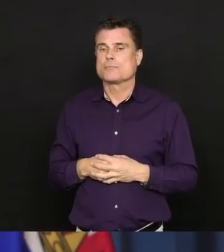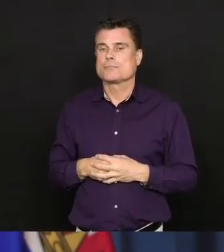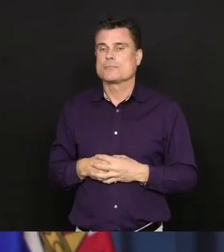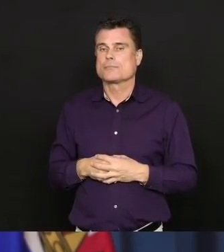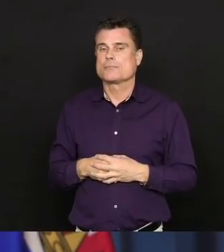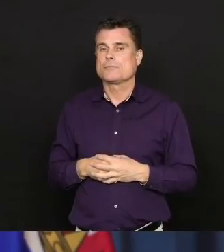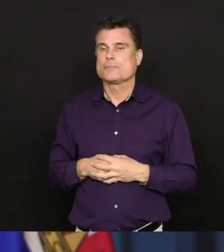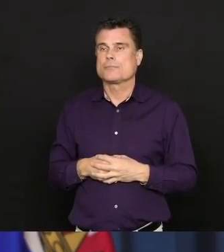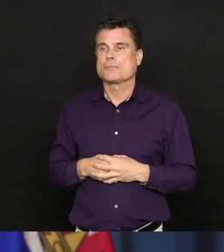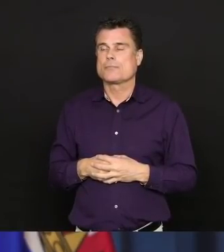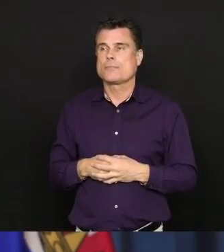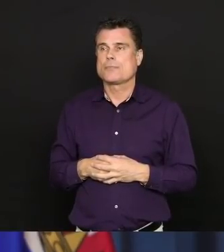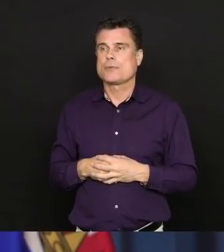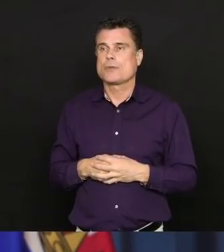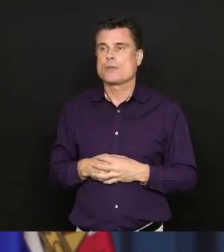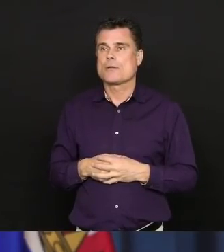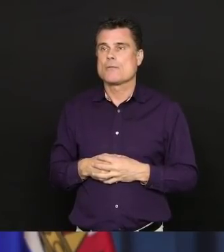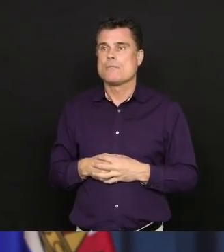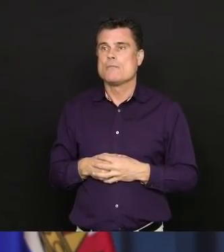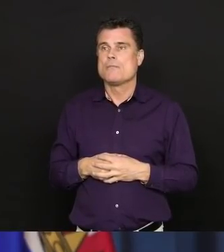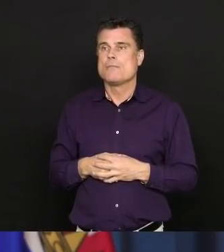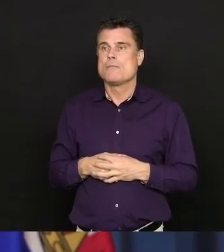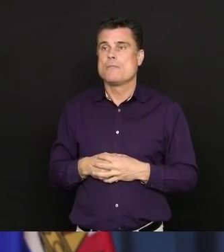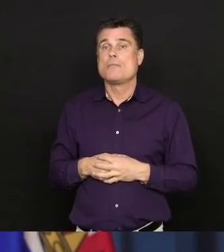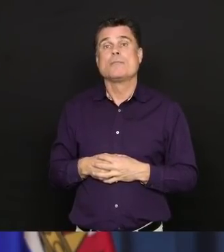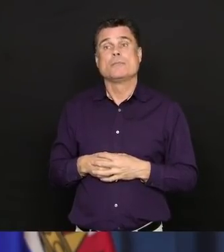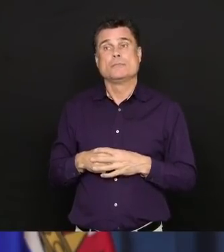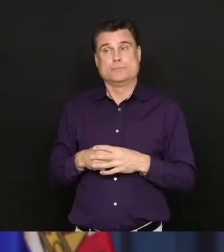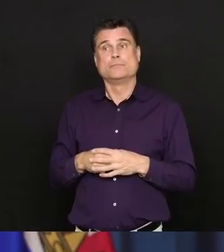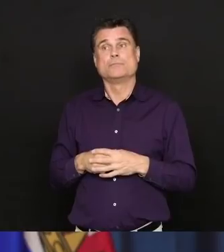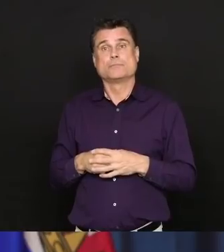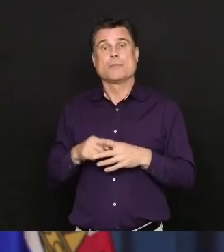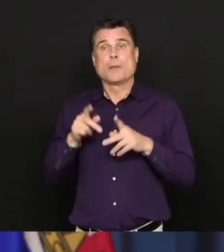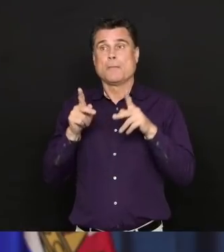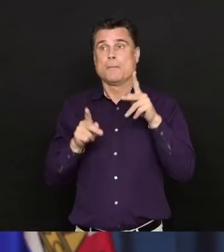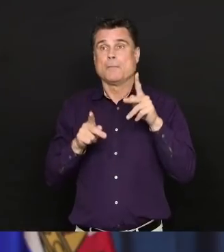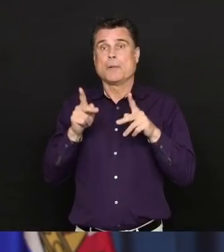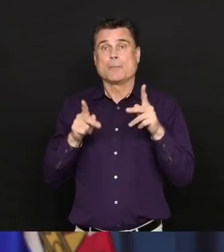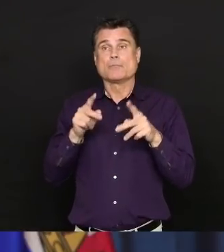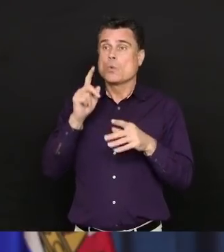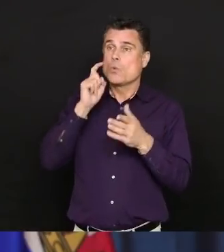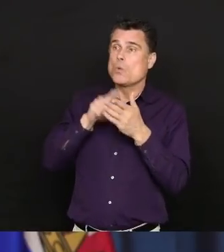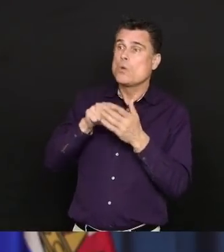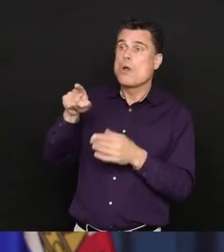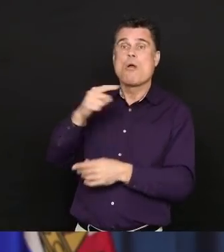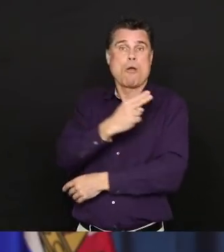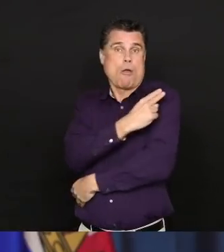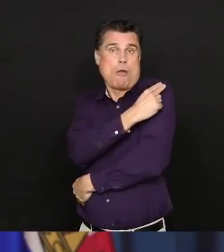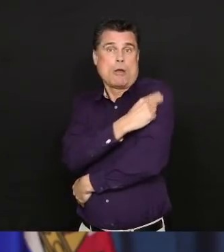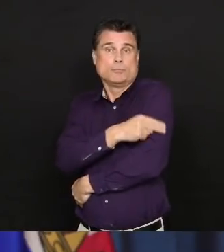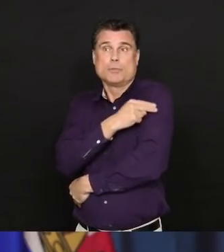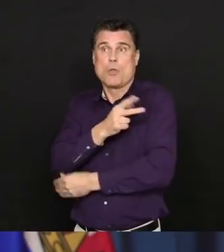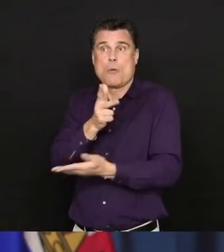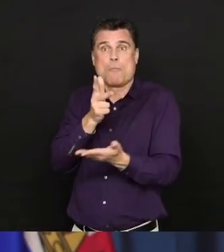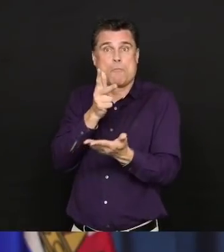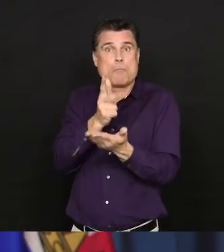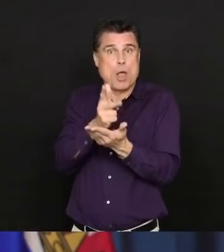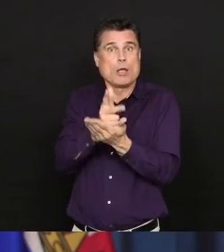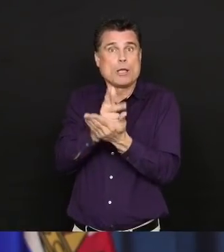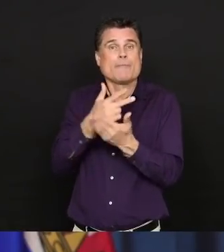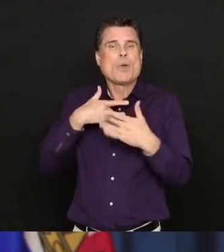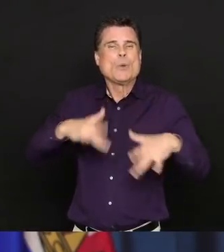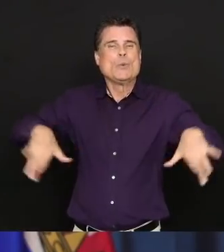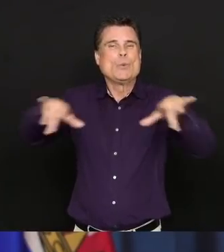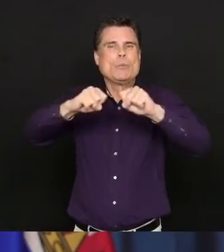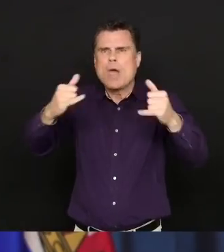that they shouldn't do so. As you know, one of the challenges, and having worked on the hospital parking issue a little bit over the last